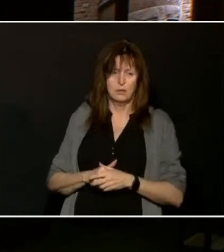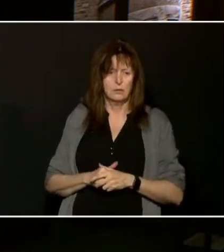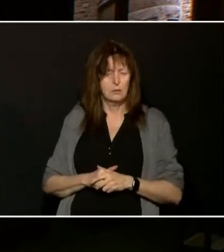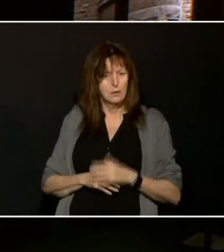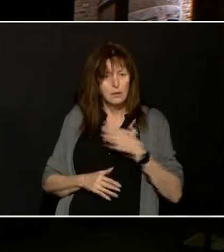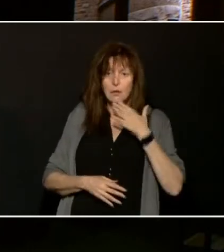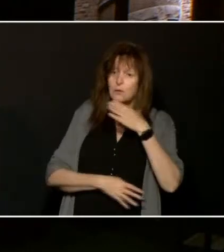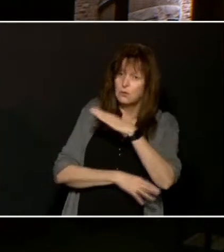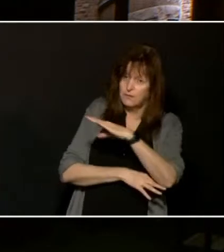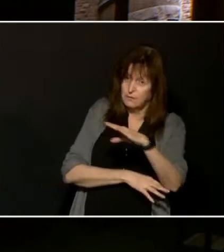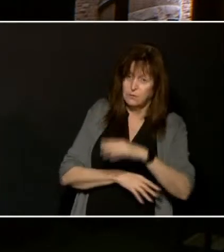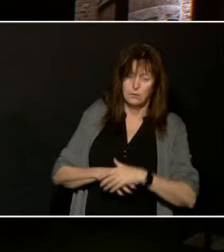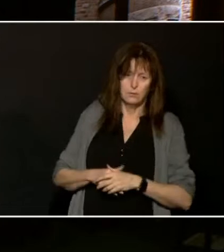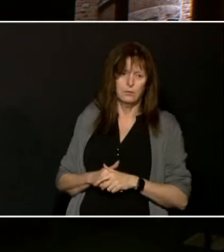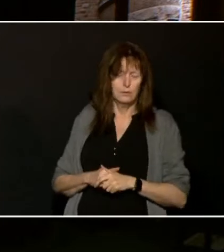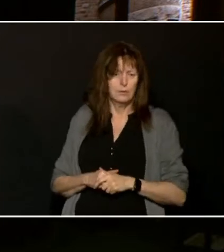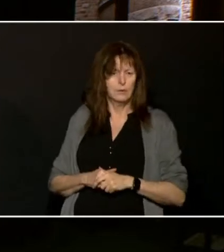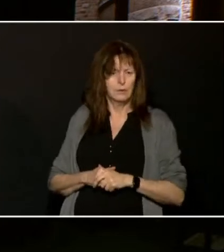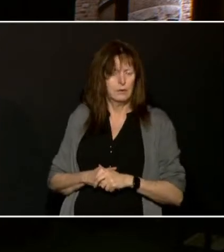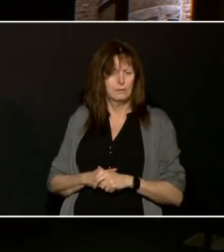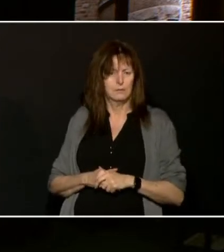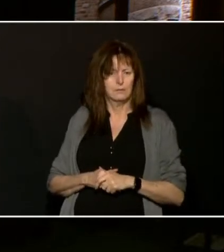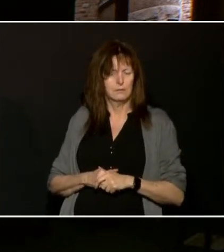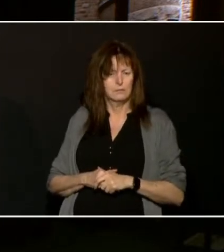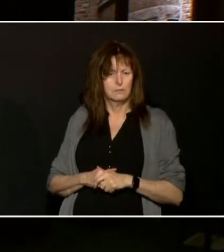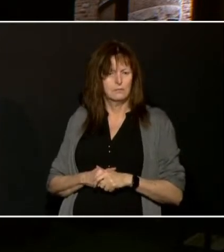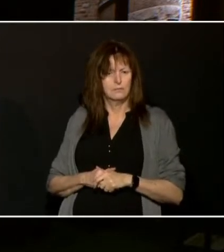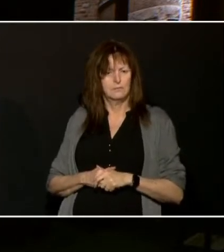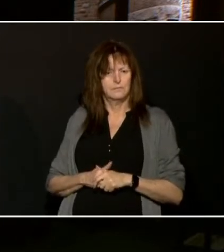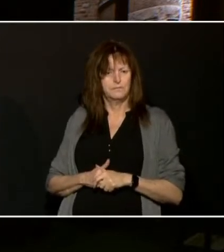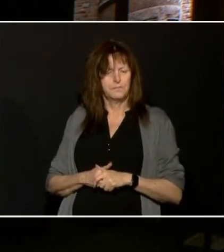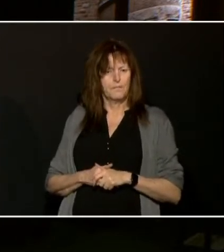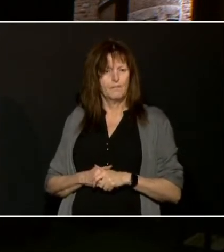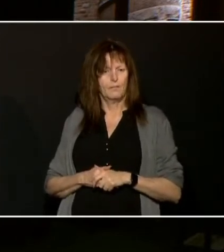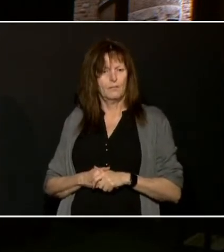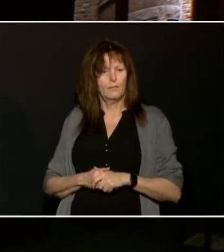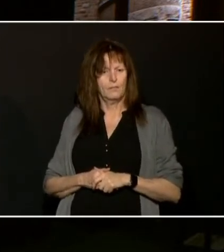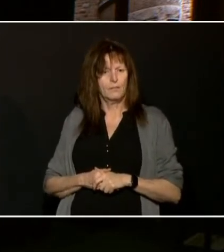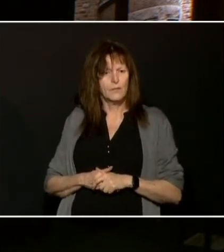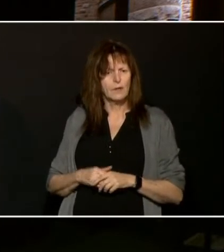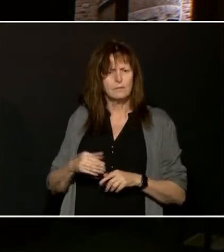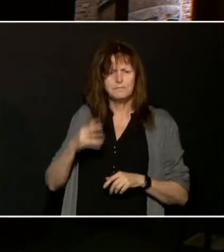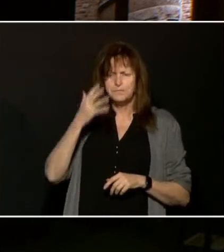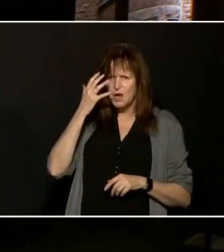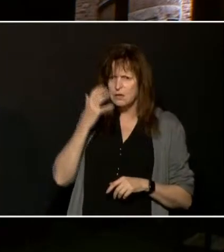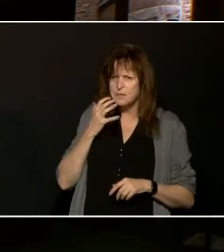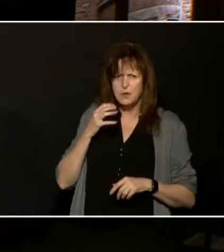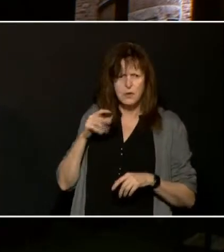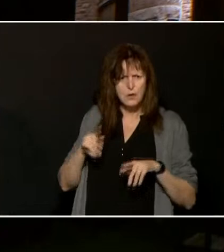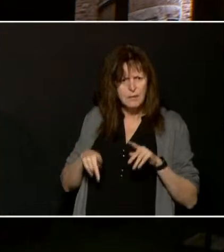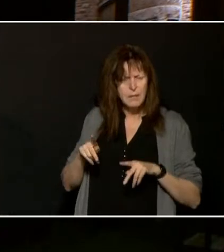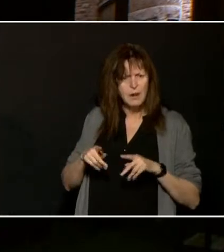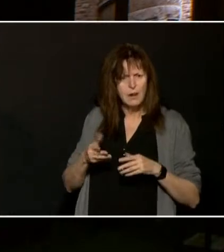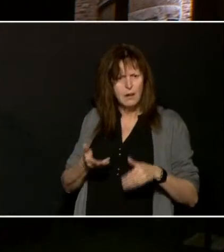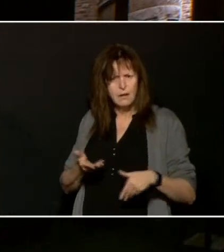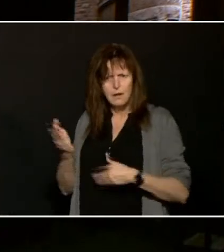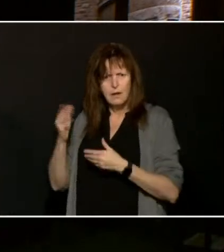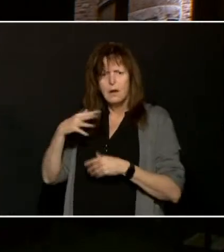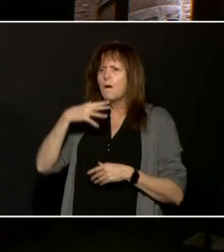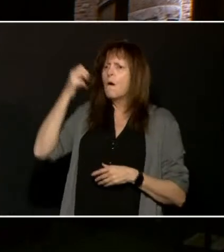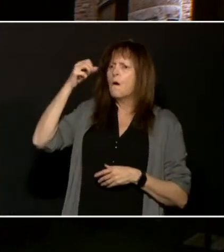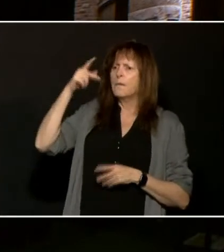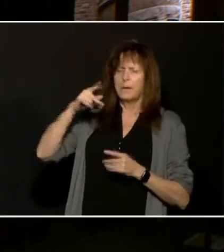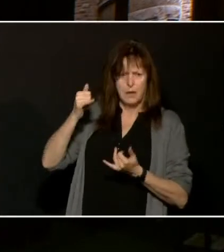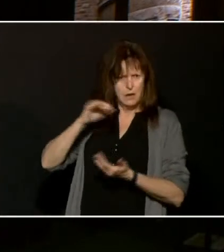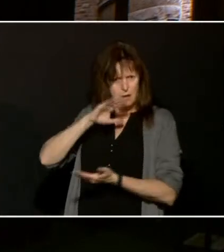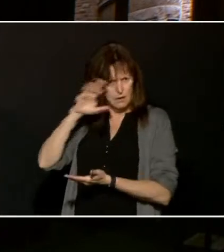of the falling hospitalizations for older age groups, does that then imply